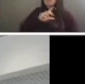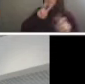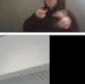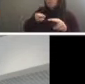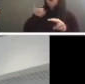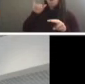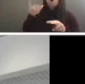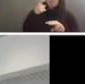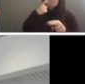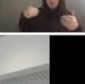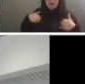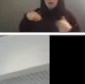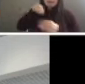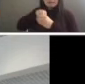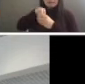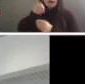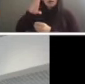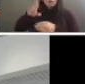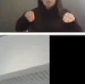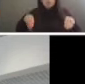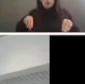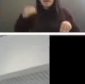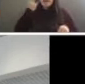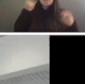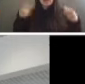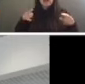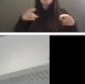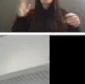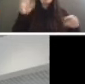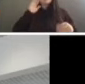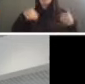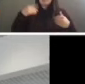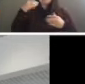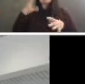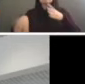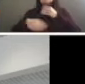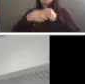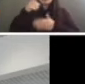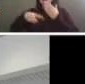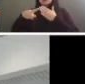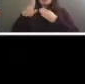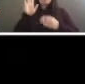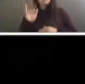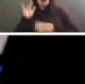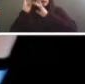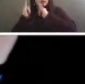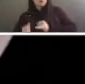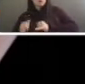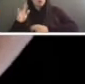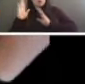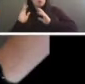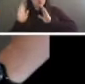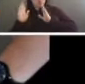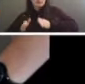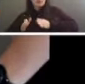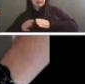or in your pocket. If this happens, there will be an additional check made by an individual security person. You may be asked to allow